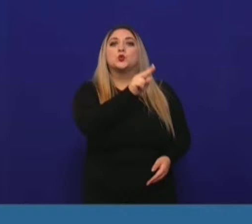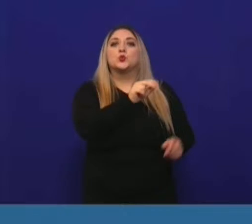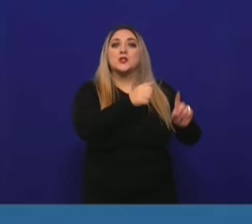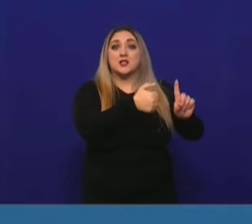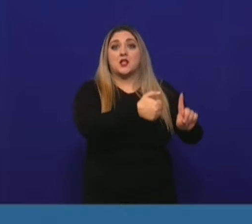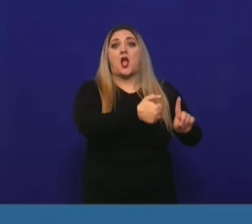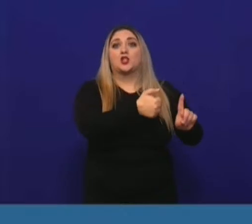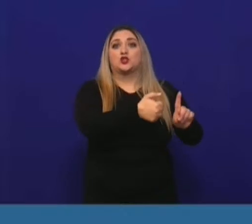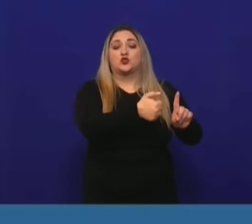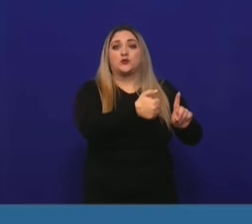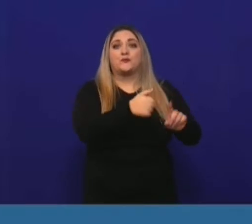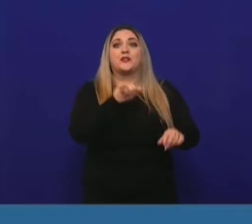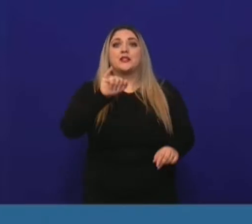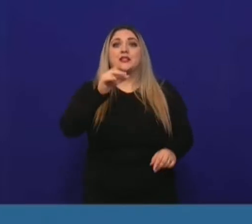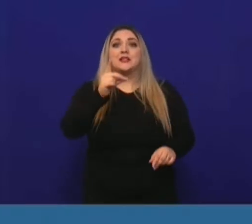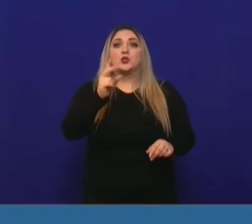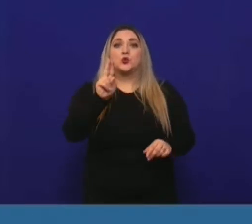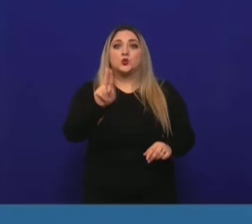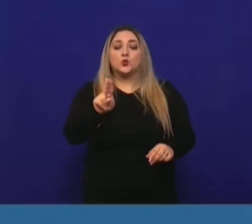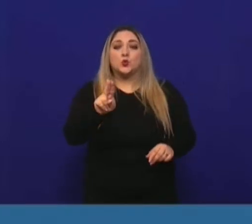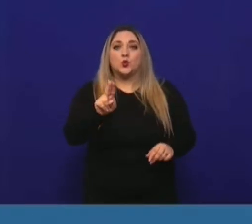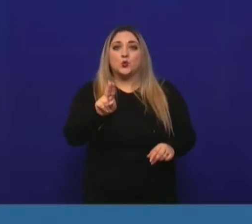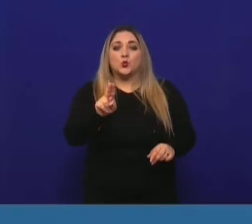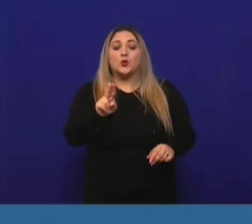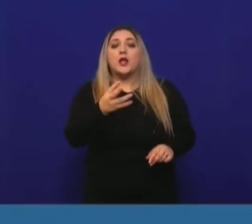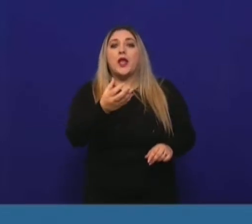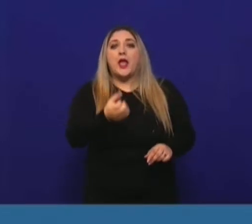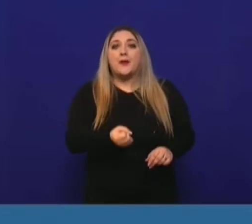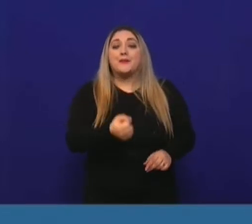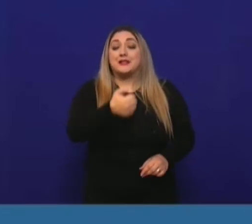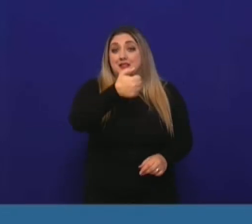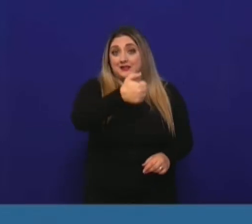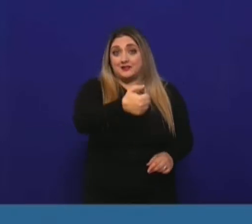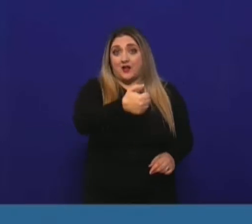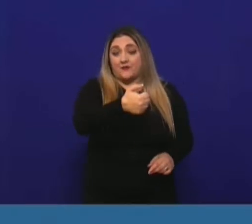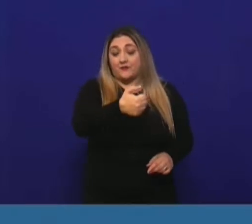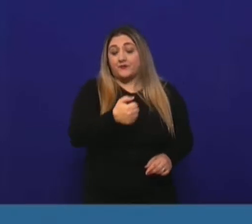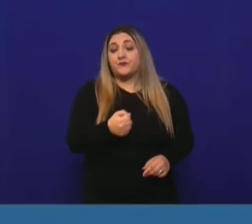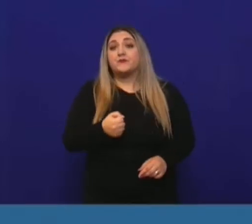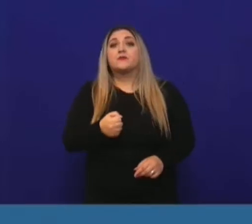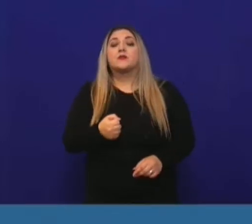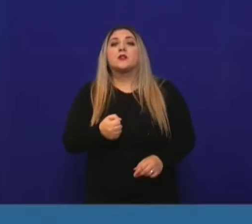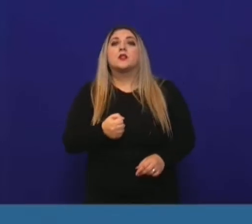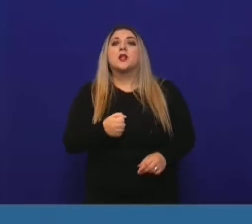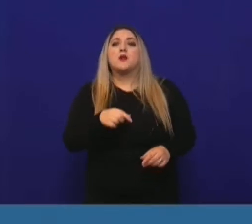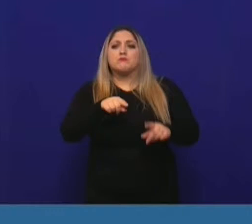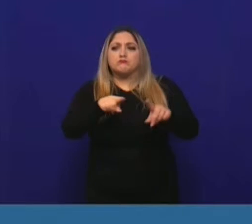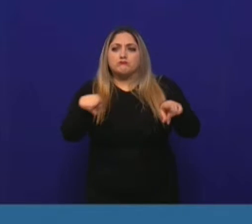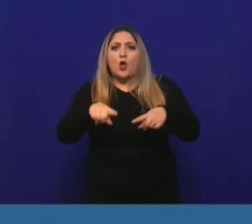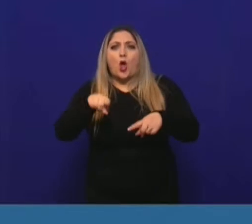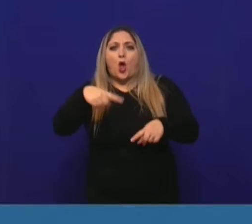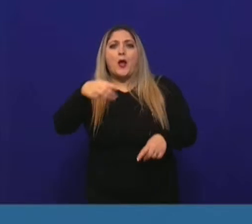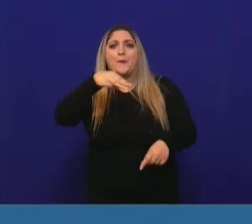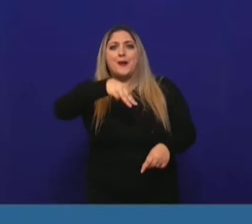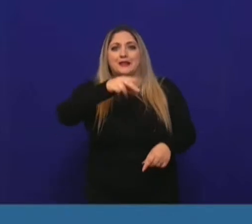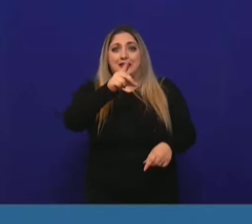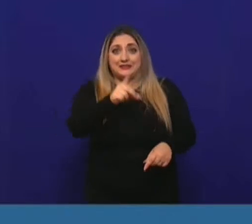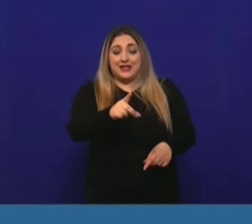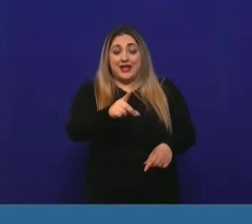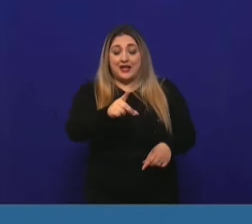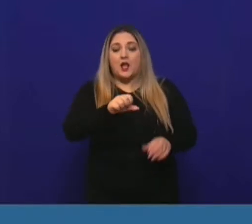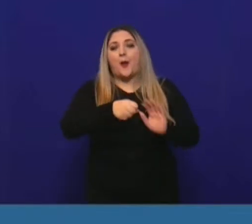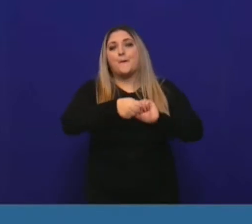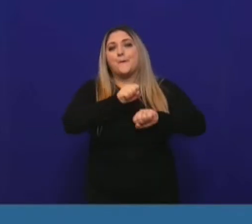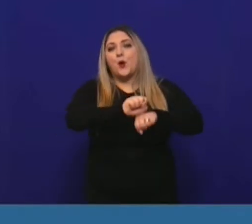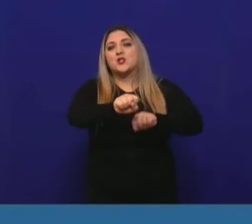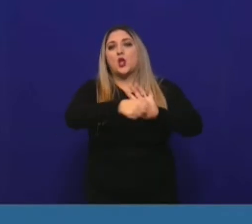il-persuna, fl-Infectious Diseases Unit ta' Mater Day għandna 6 persuni, f'wards oħrajn ta' Mater Day attrazzati għal COVID